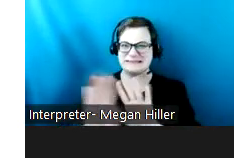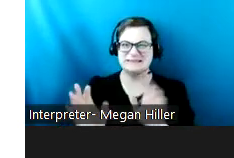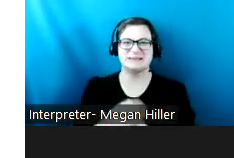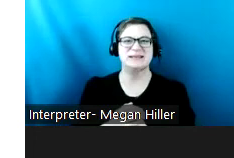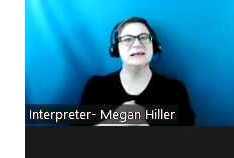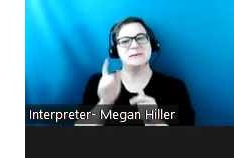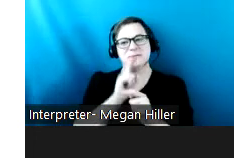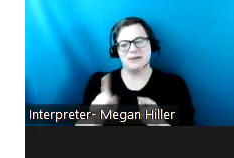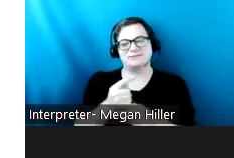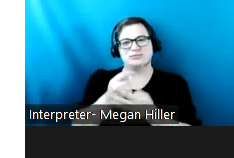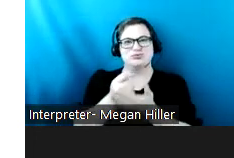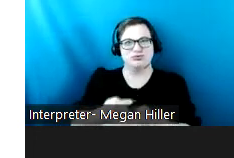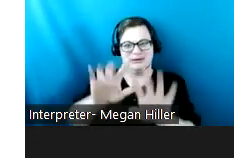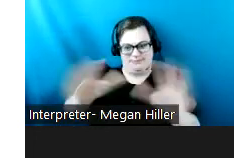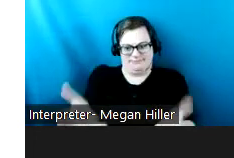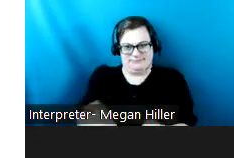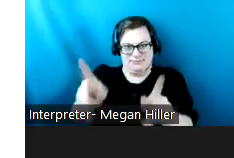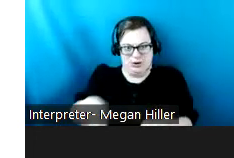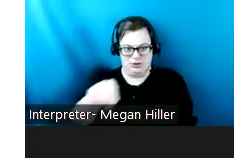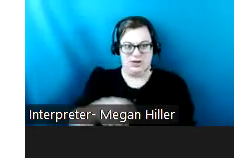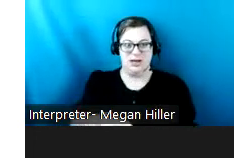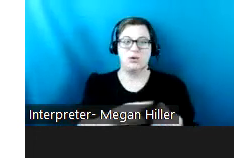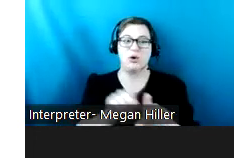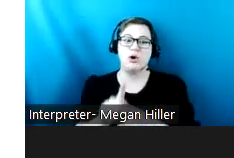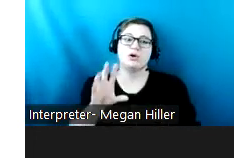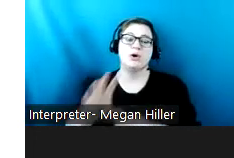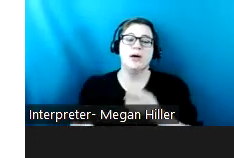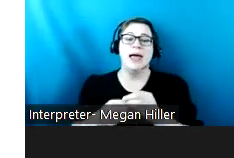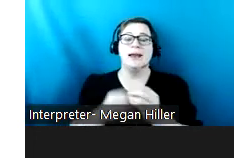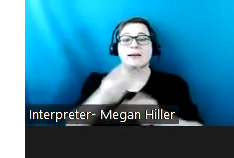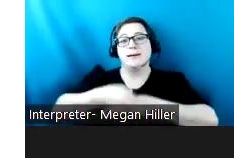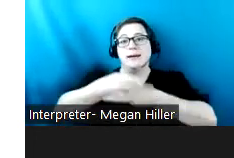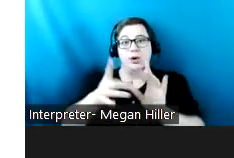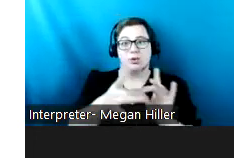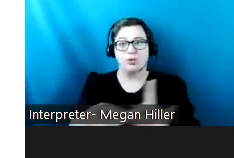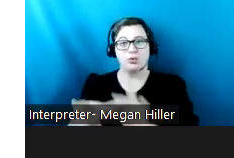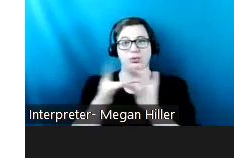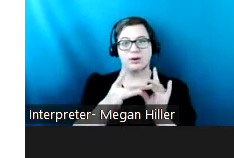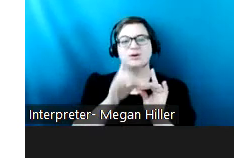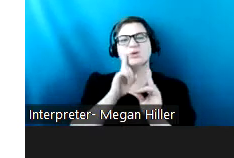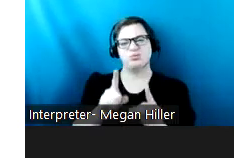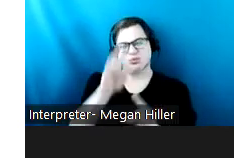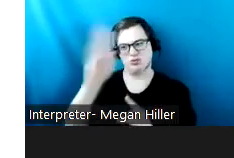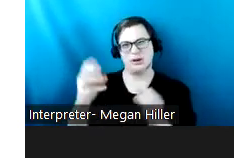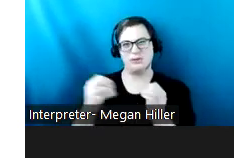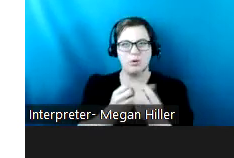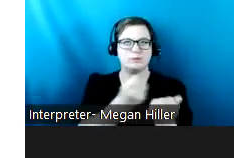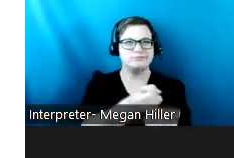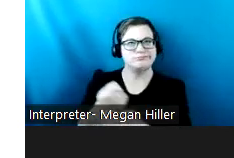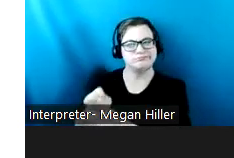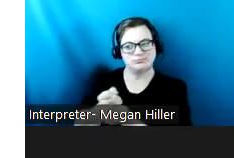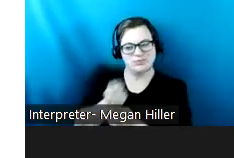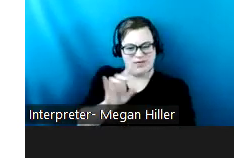services. And also adding a care coordination, which will help to create that network for the individual to receive